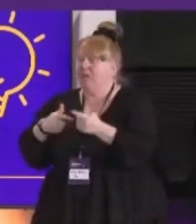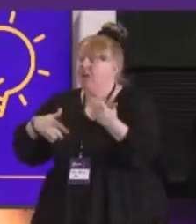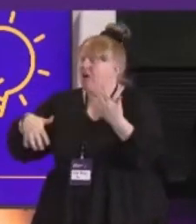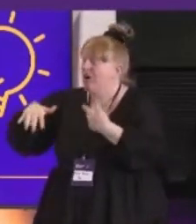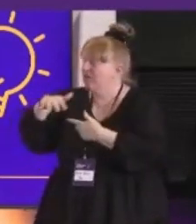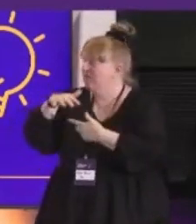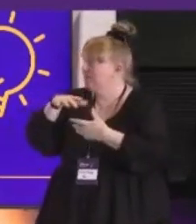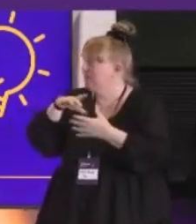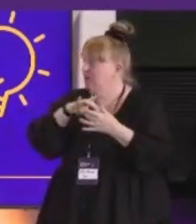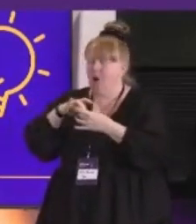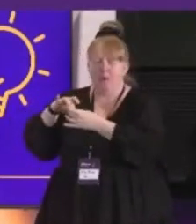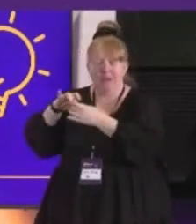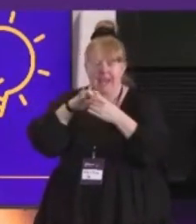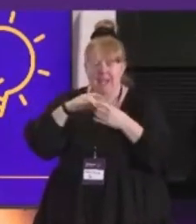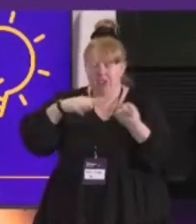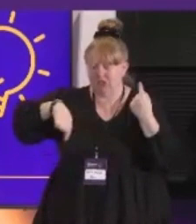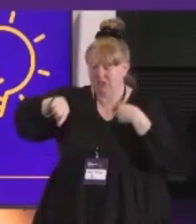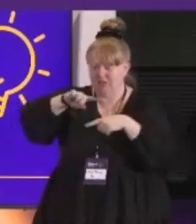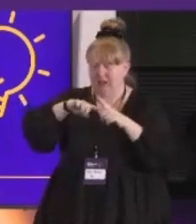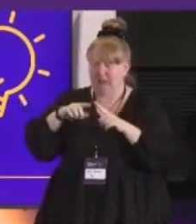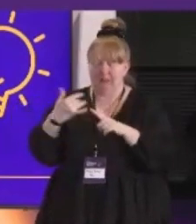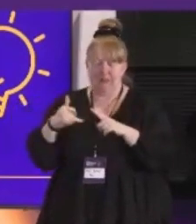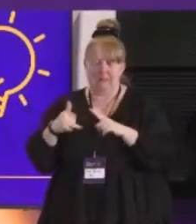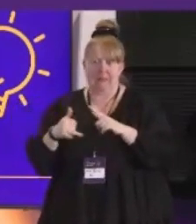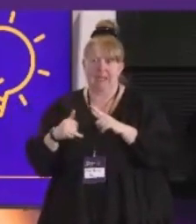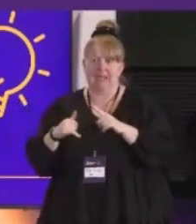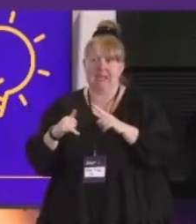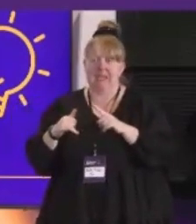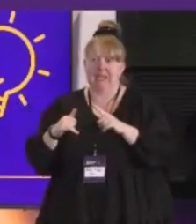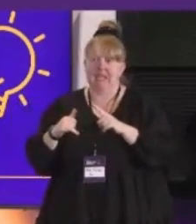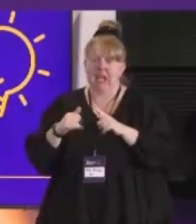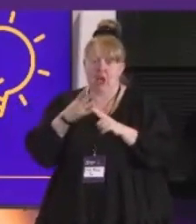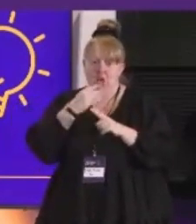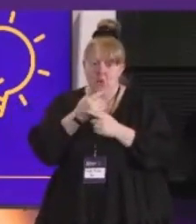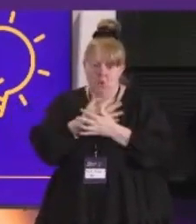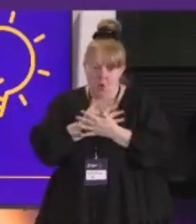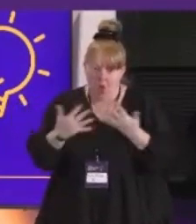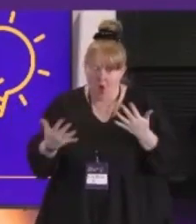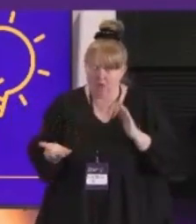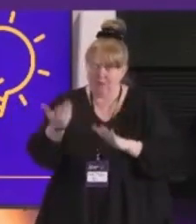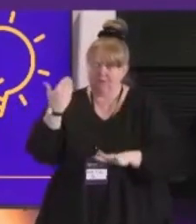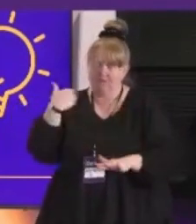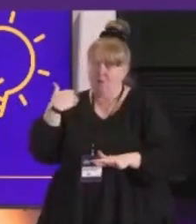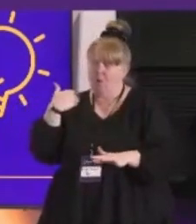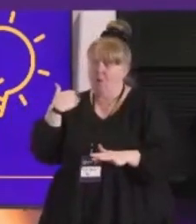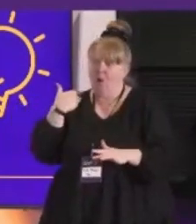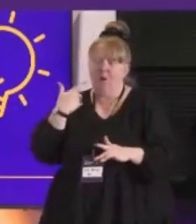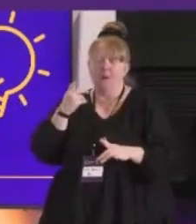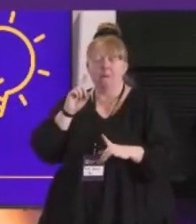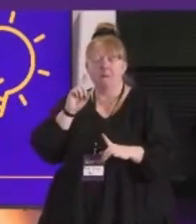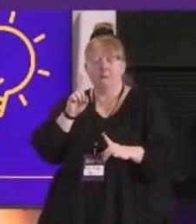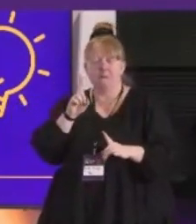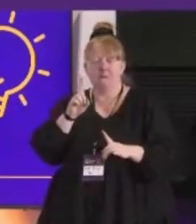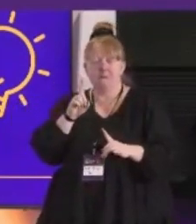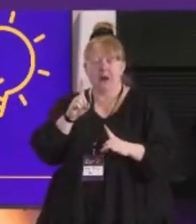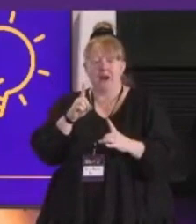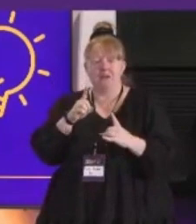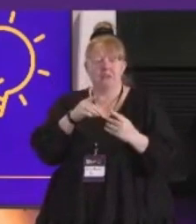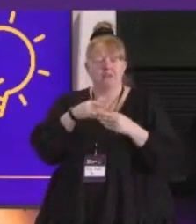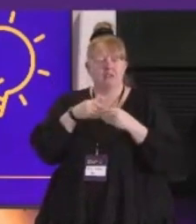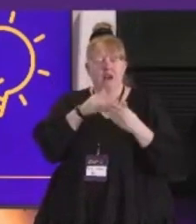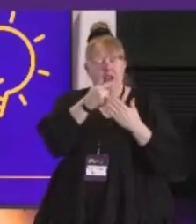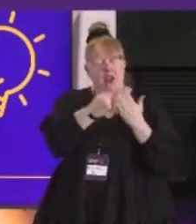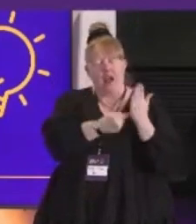combinations of our brand that were once used very frequently but did not meet the WCAG guidelines, seeing